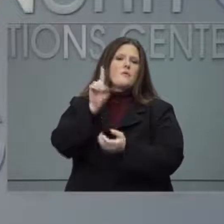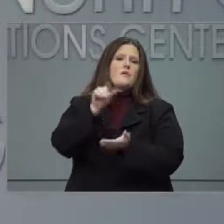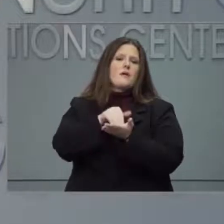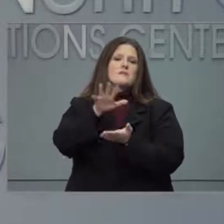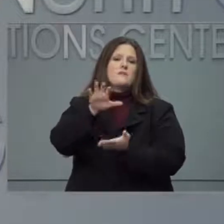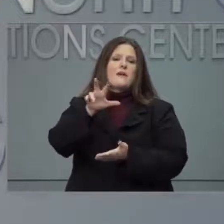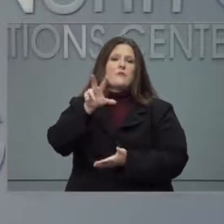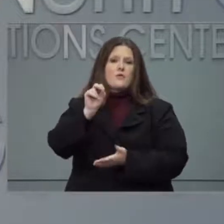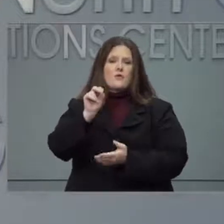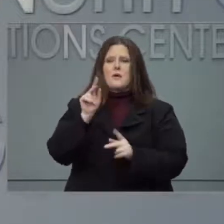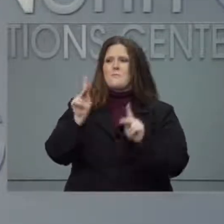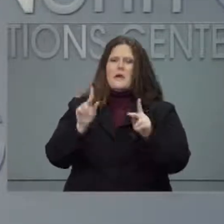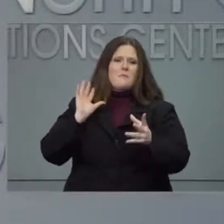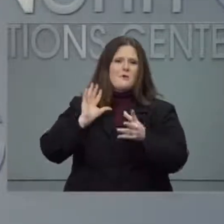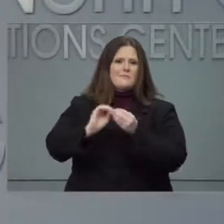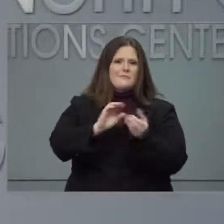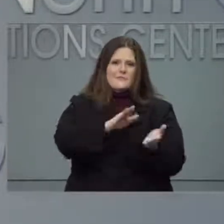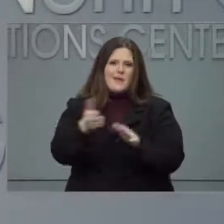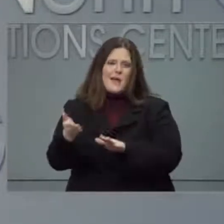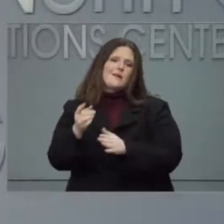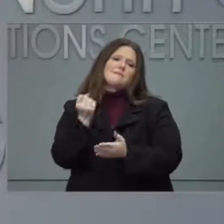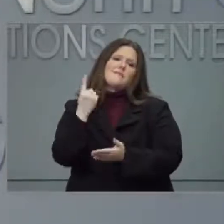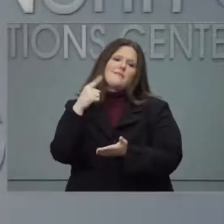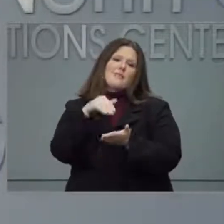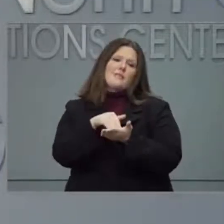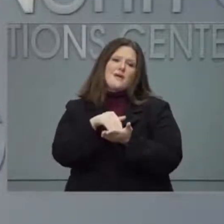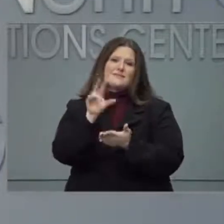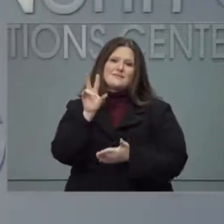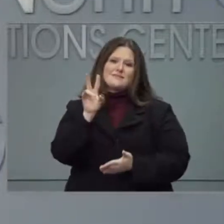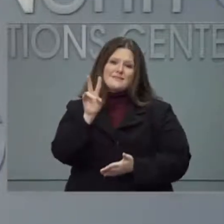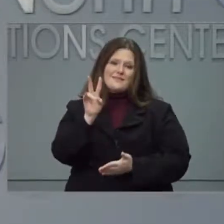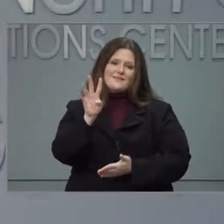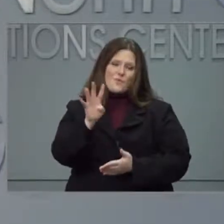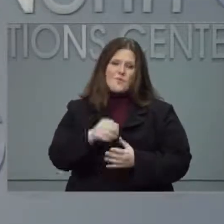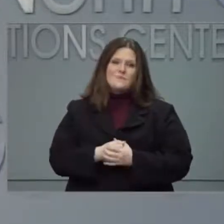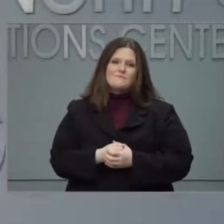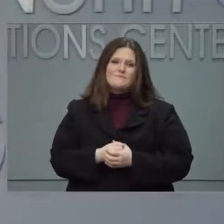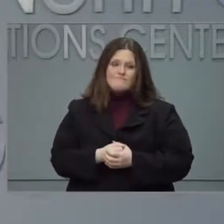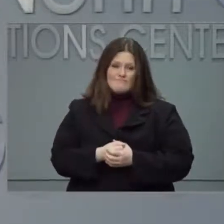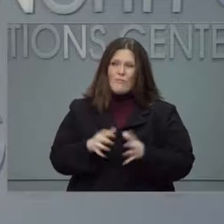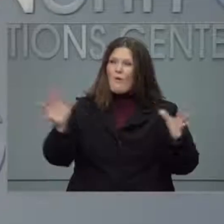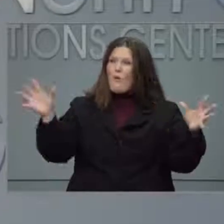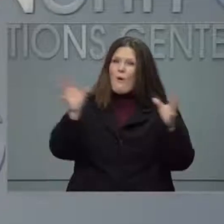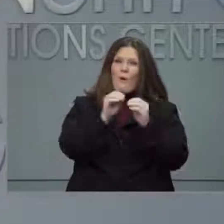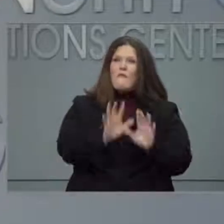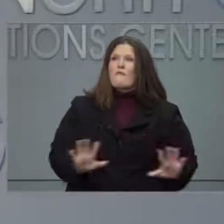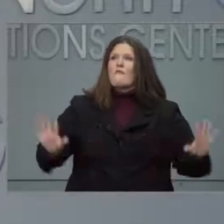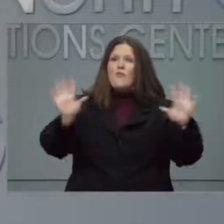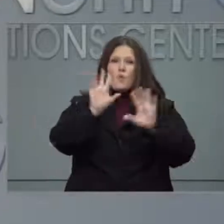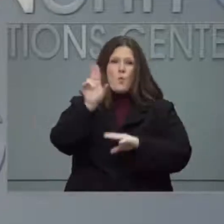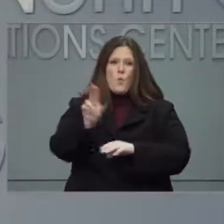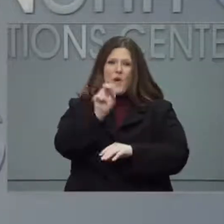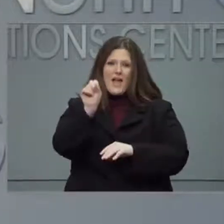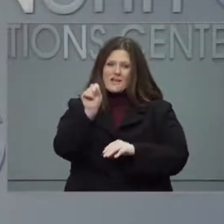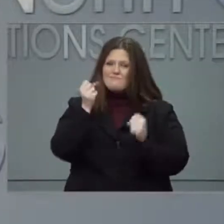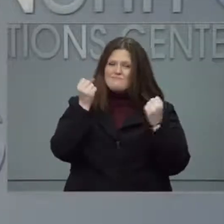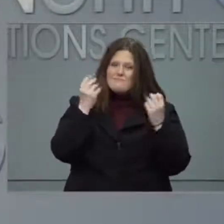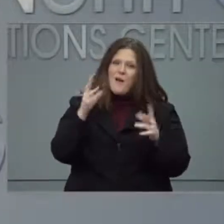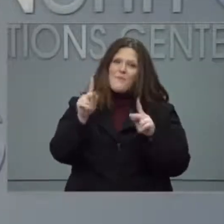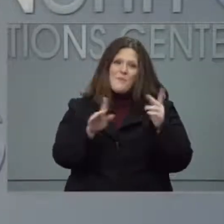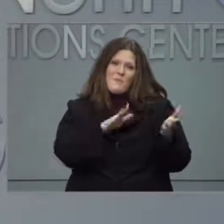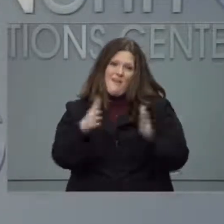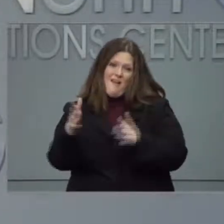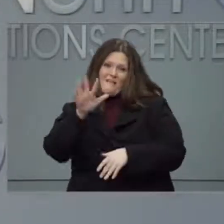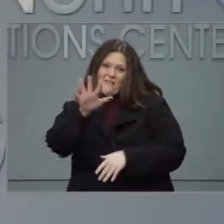people who have died. This week, our nation passed the tragic milestone of 500,000 lives lost to